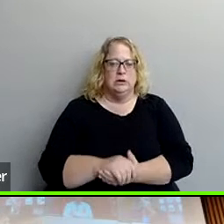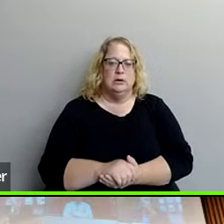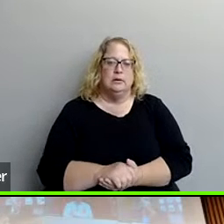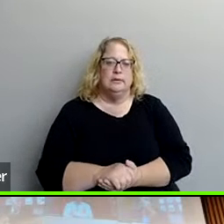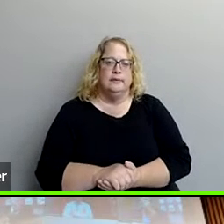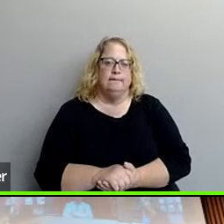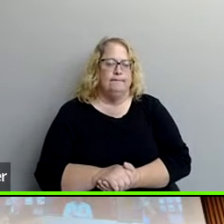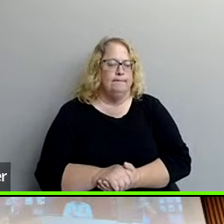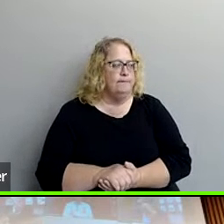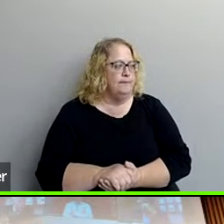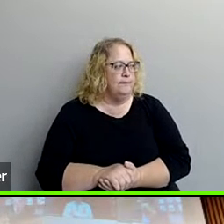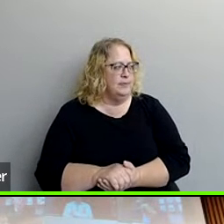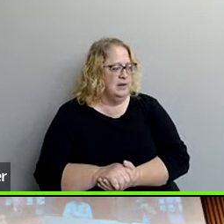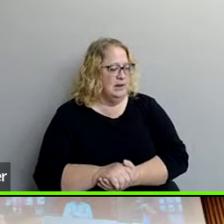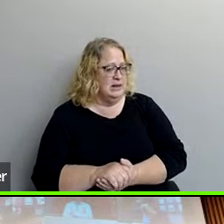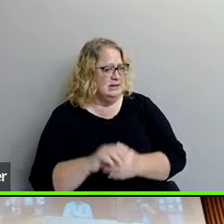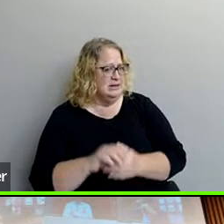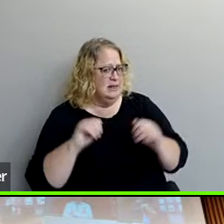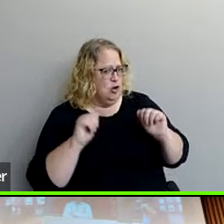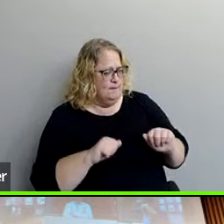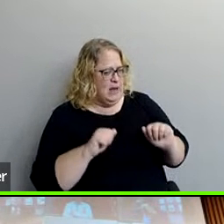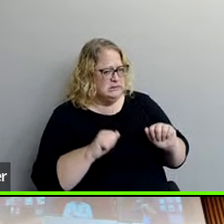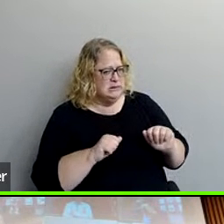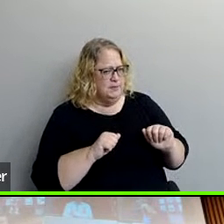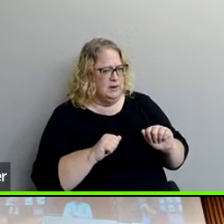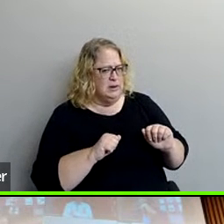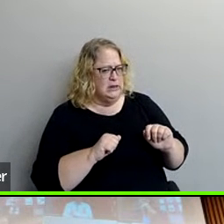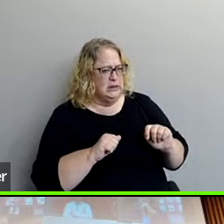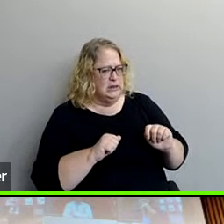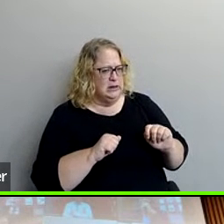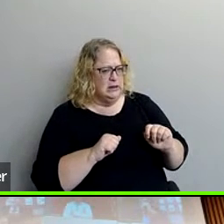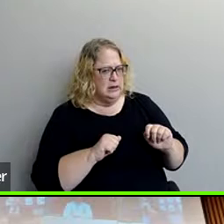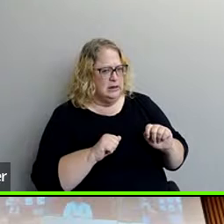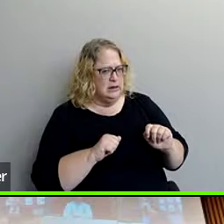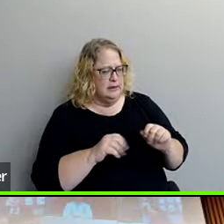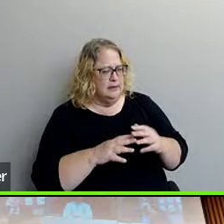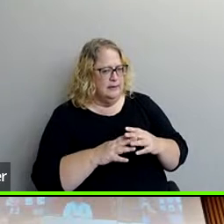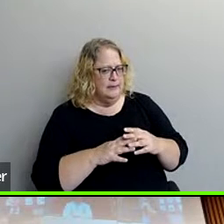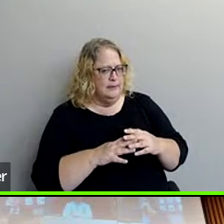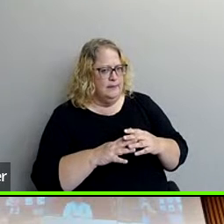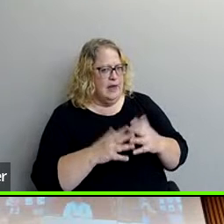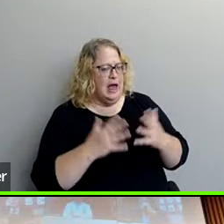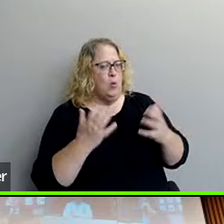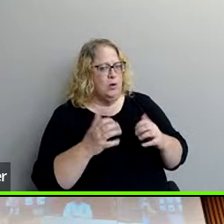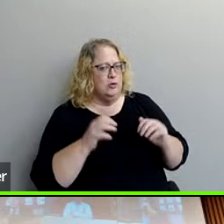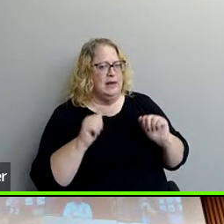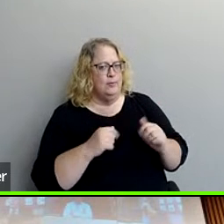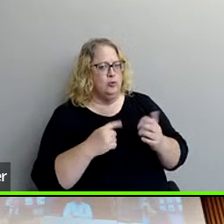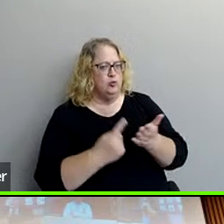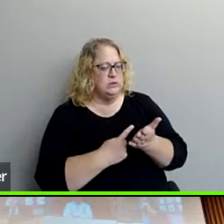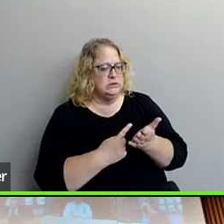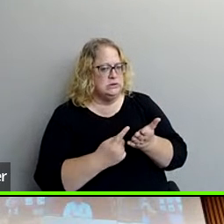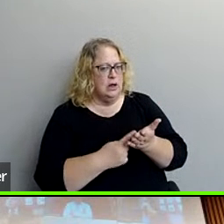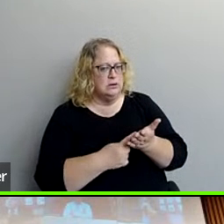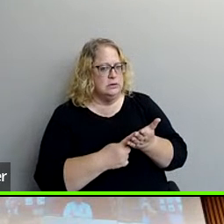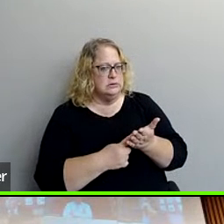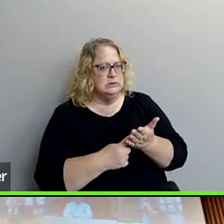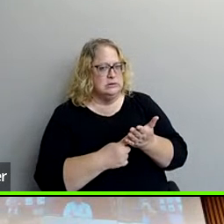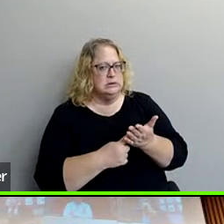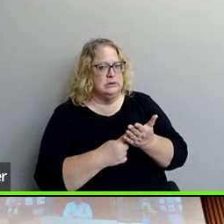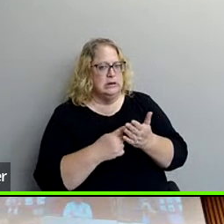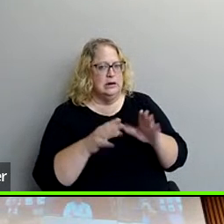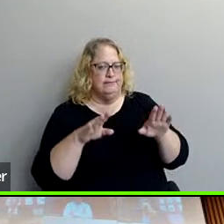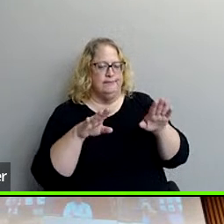one. Is there a possibility, I mean, I'd like to be able to discuss, say, a